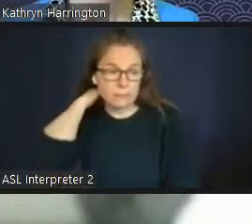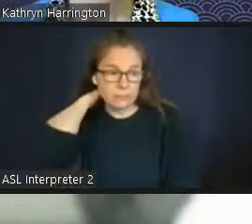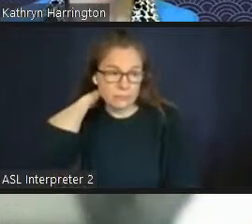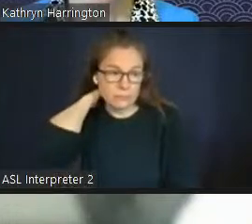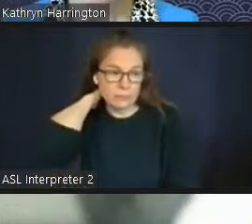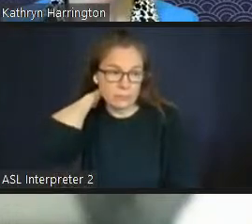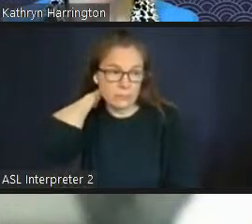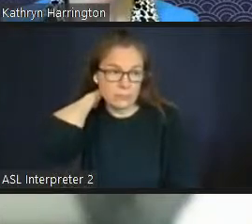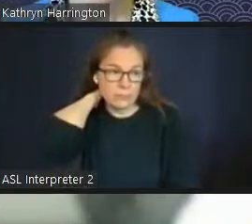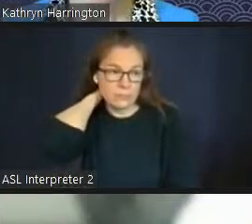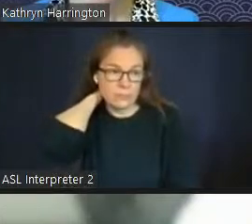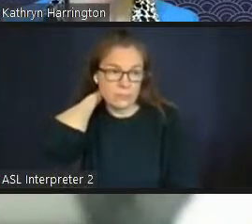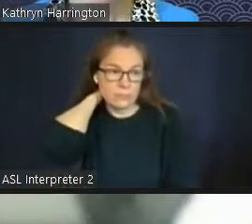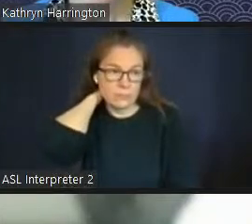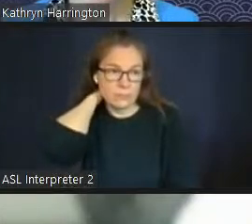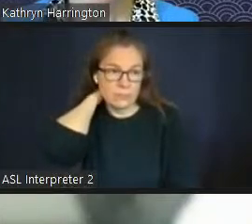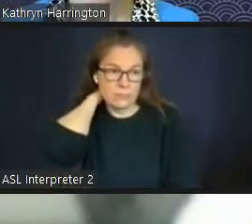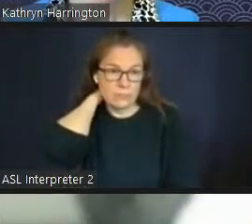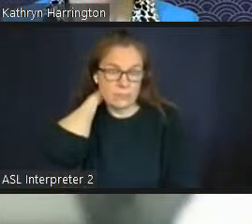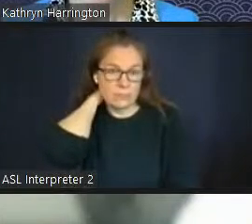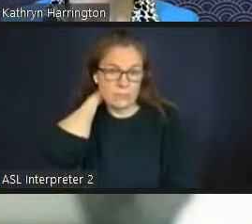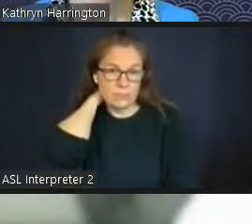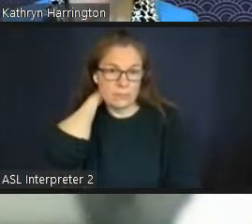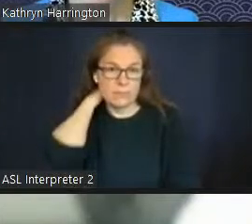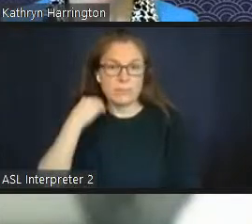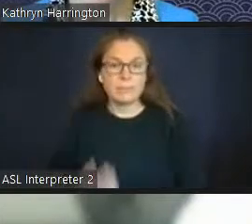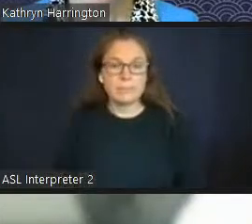And with that, next slide, please.